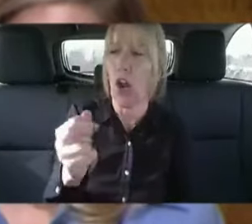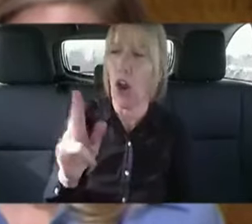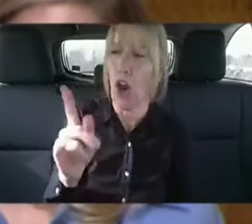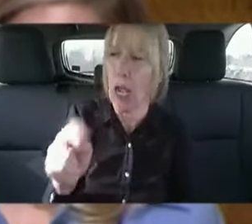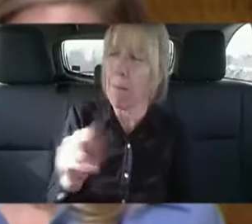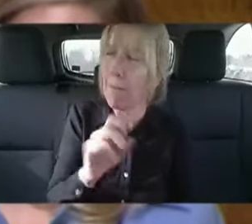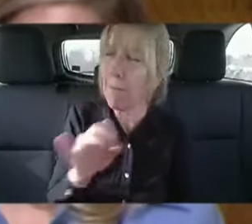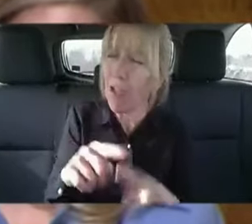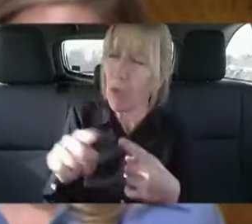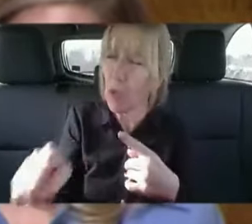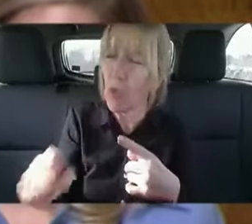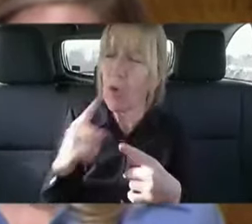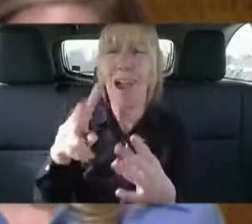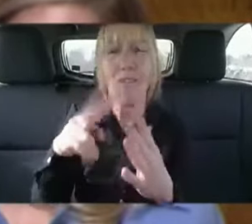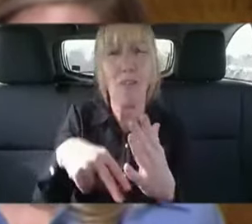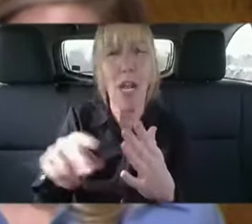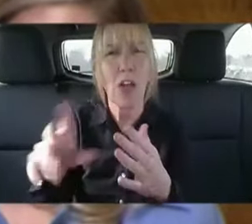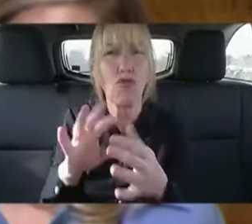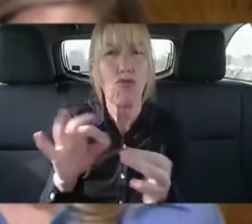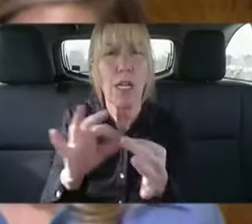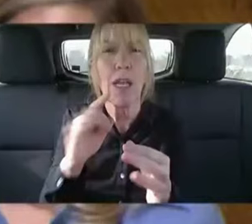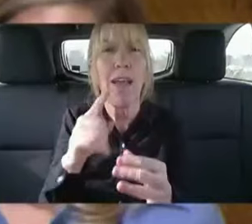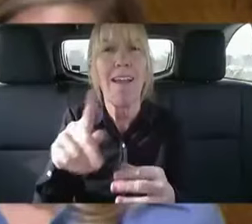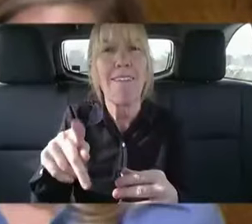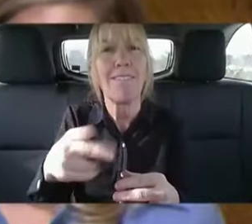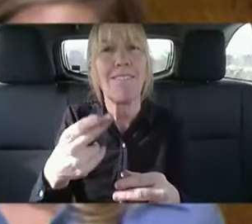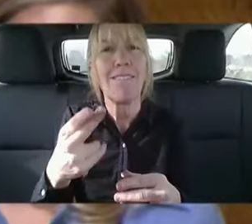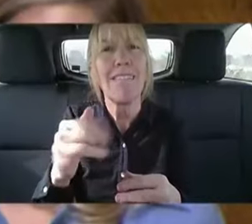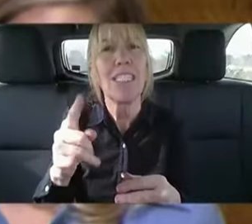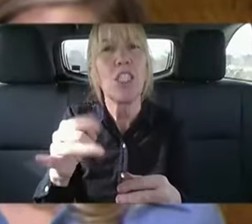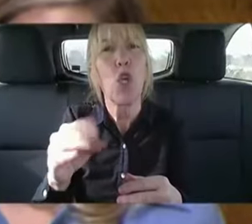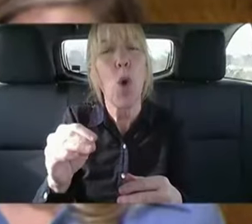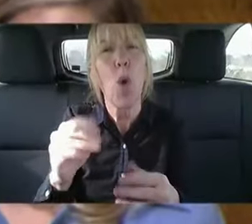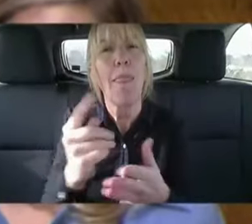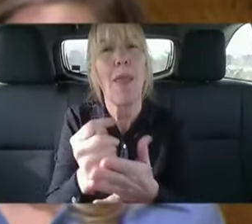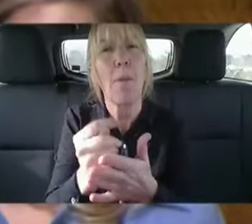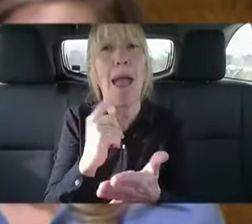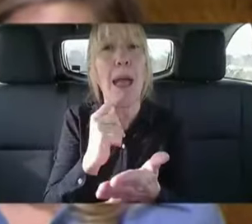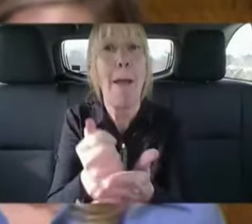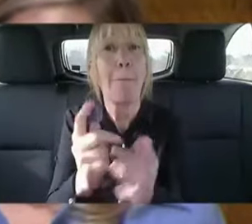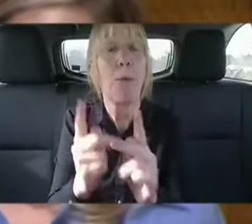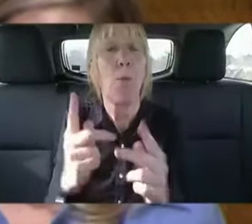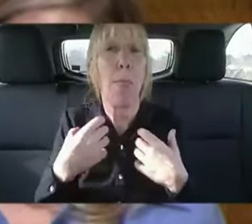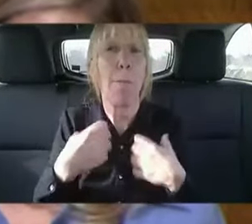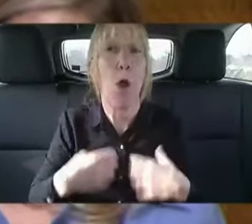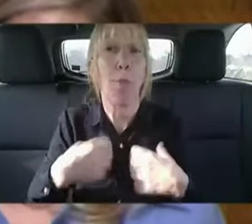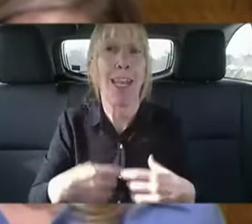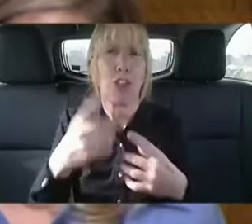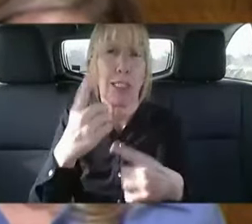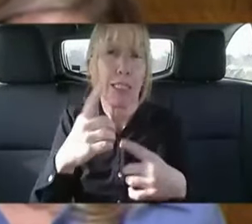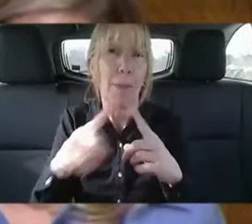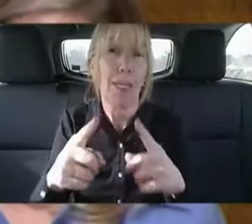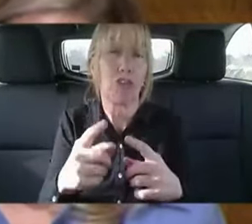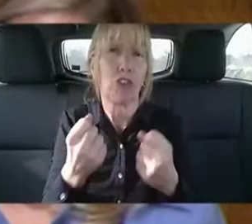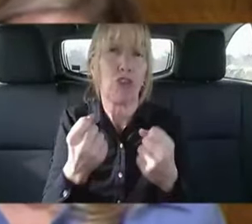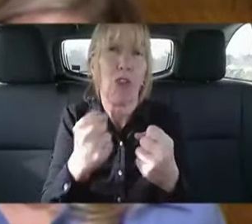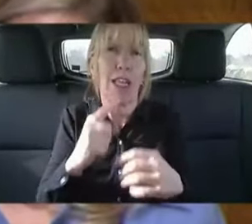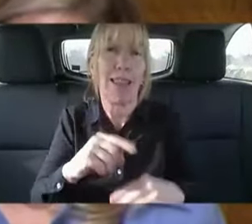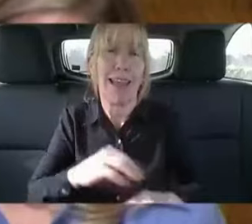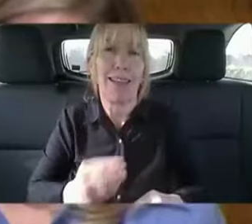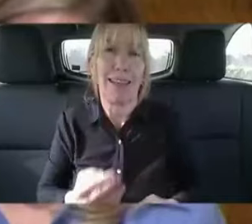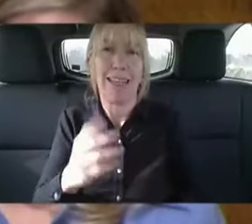reading, and apparently physiotherapy in some cases helps people with pulmonary disease because it strengthens the diaphragmatic muscle and they can breathe